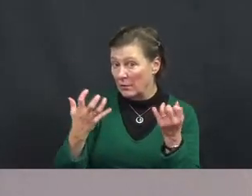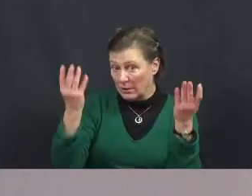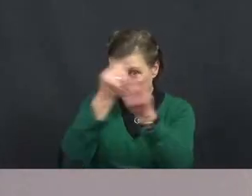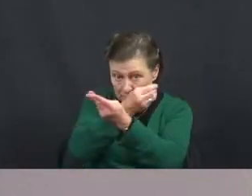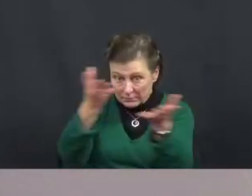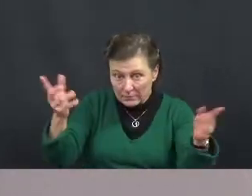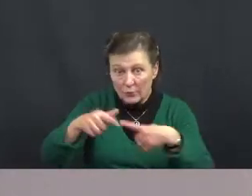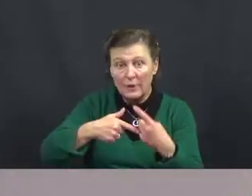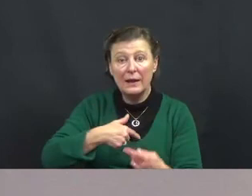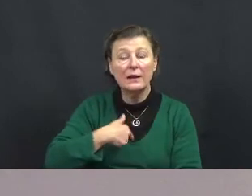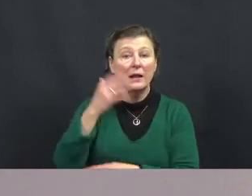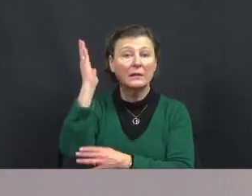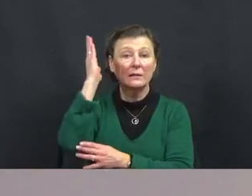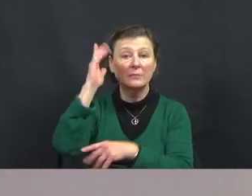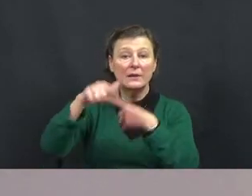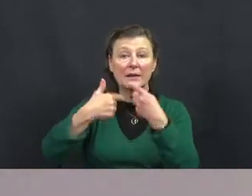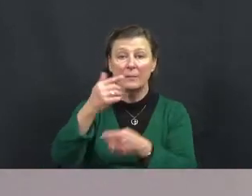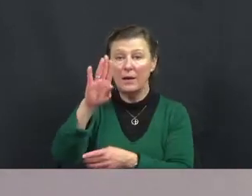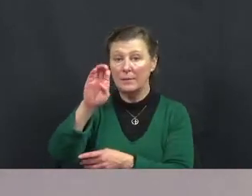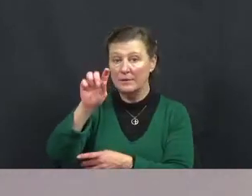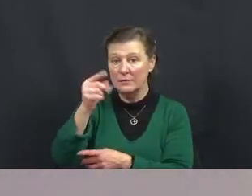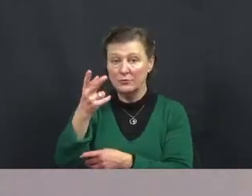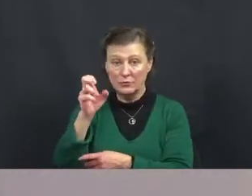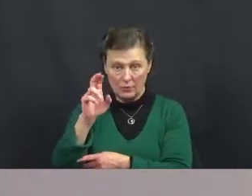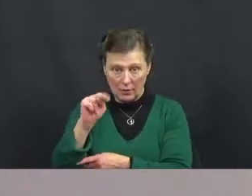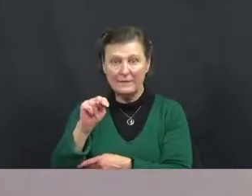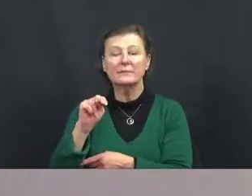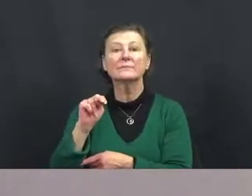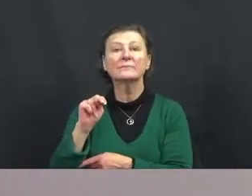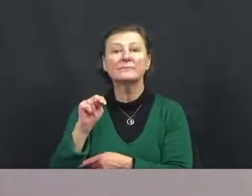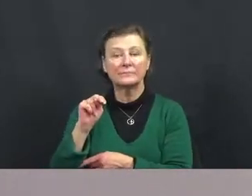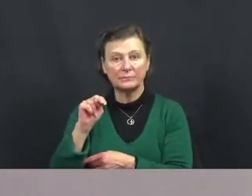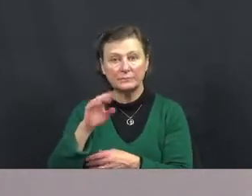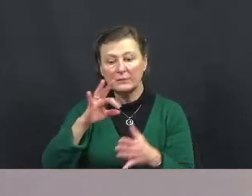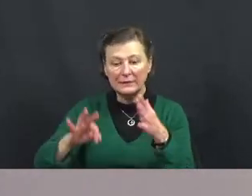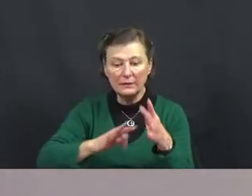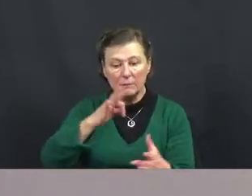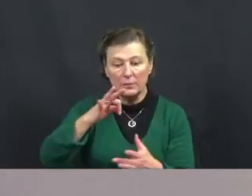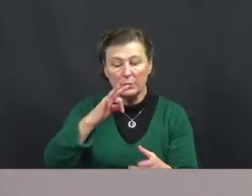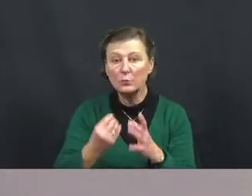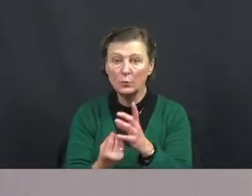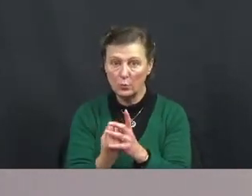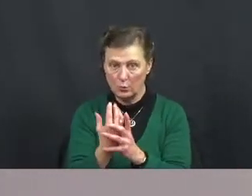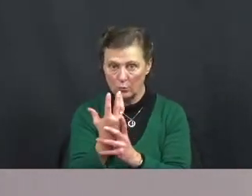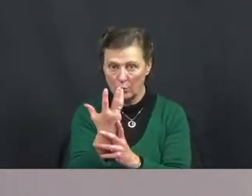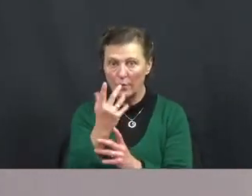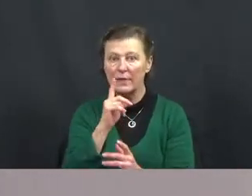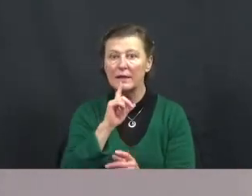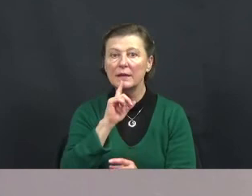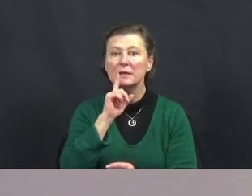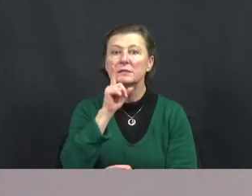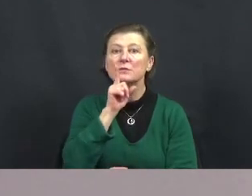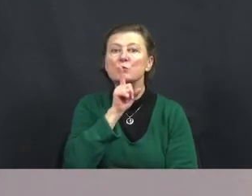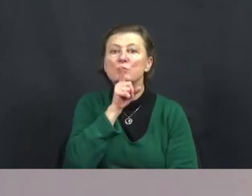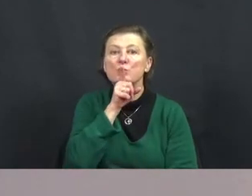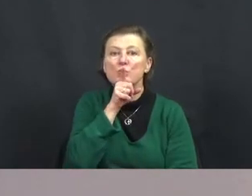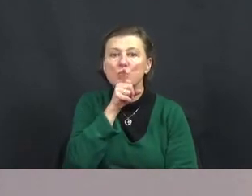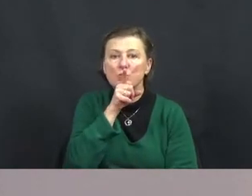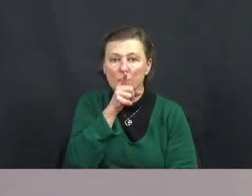you when I speak about Beethoven is that spiritual growth is a real